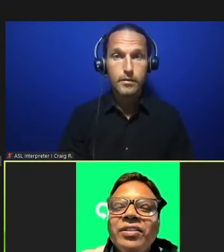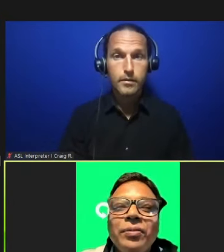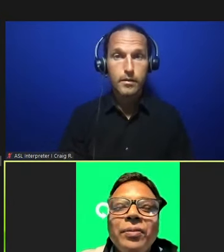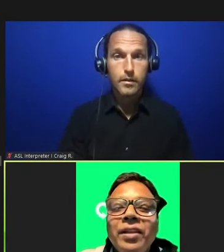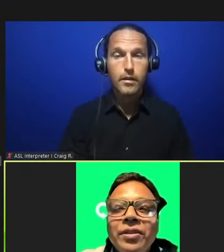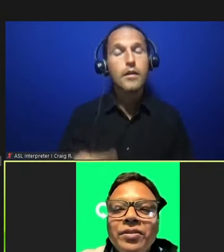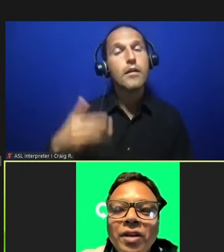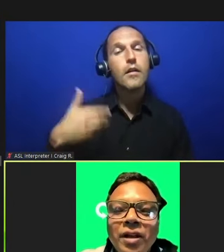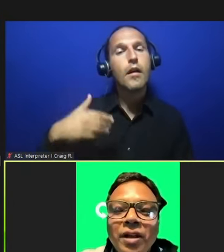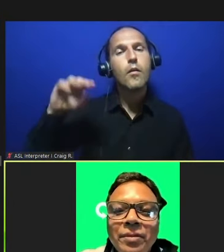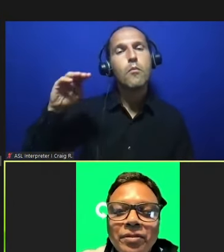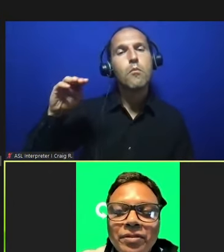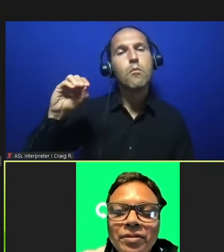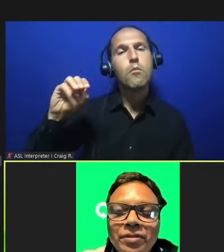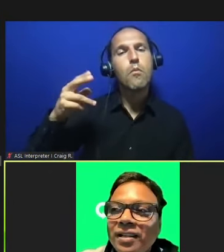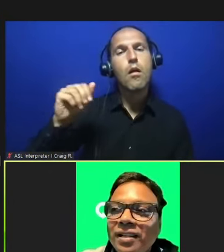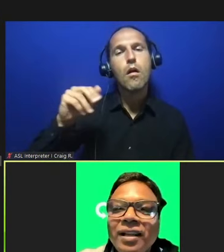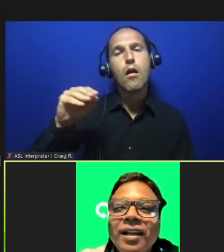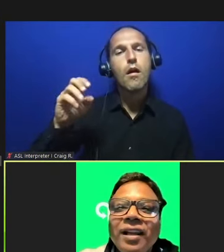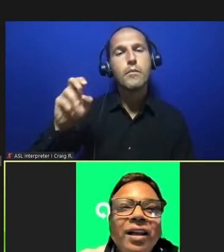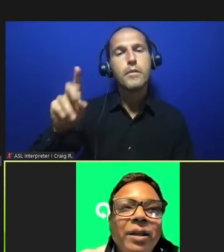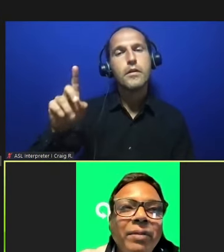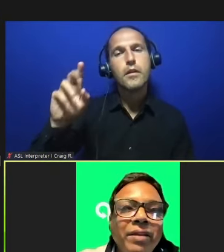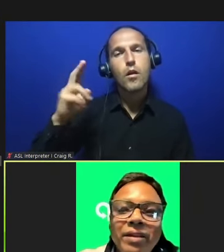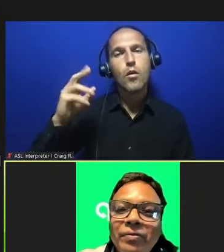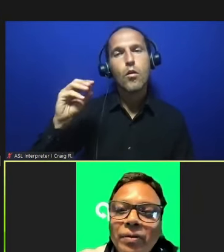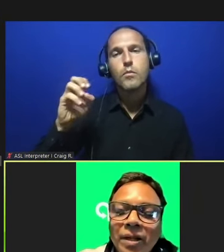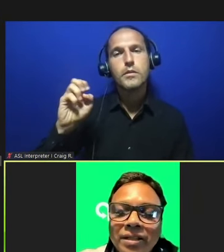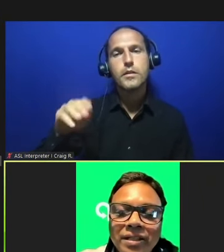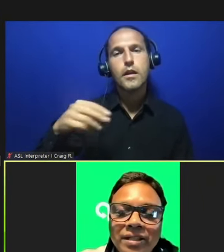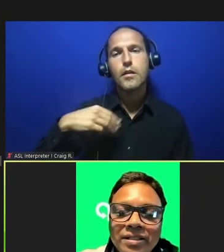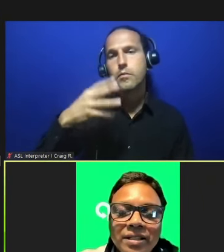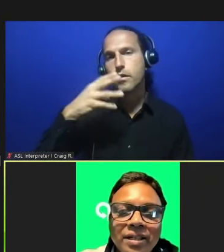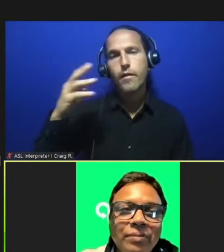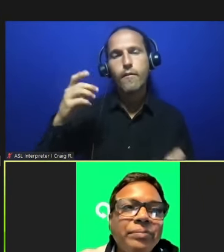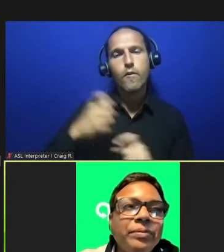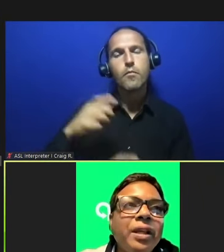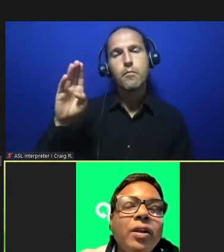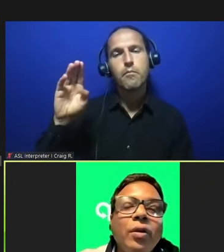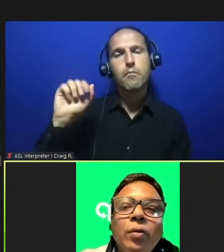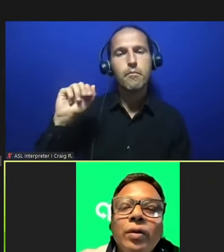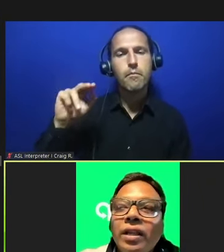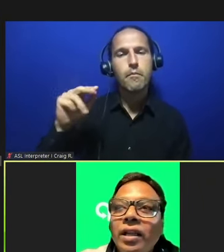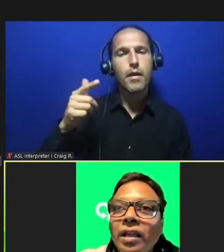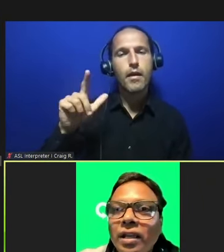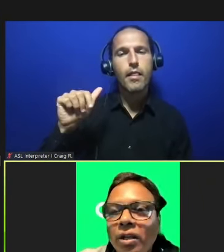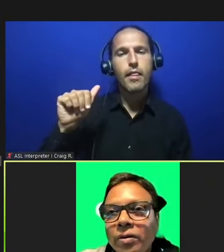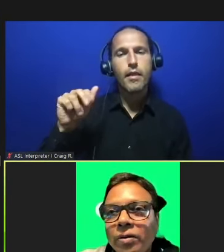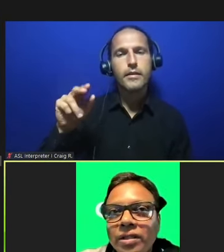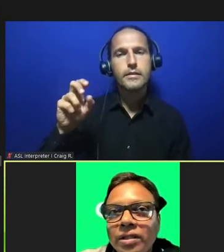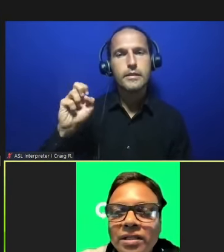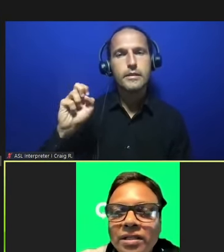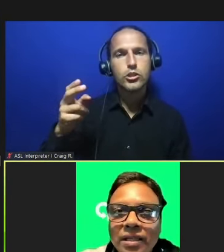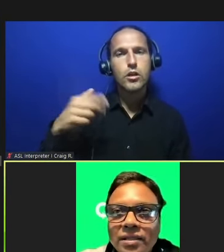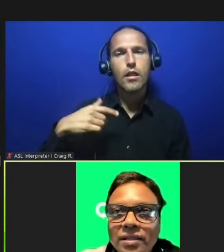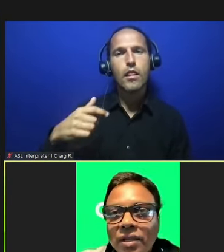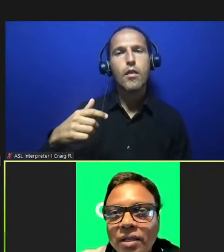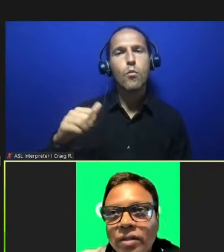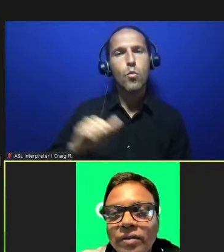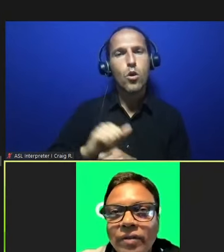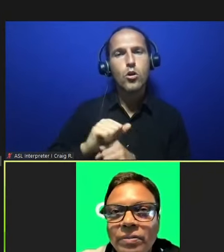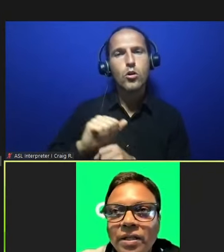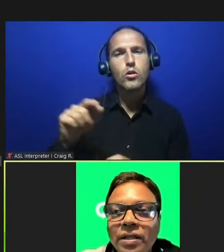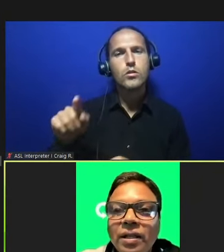Yes. Hello, good evening. So my name is Mohammed Hossein. I'm an immigrant from Bangladesh, working in New York City since